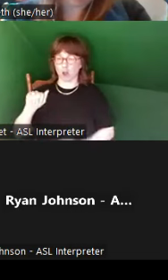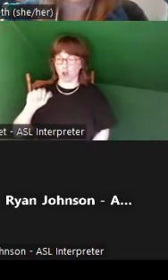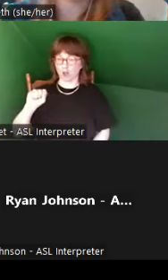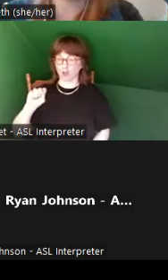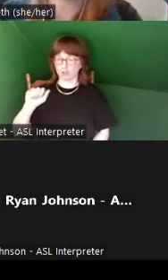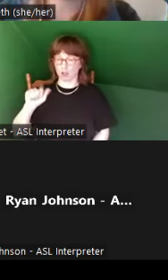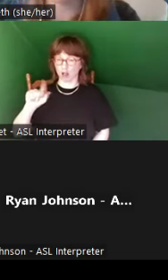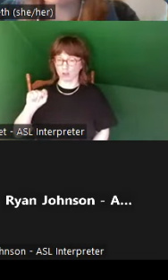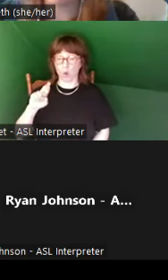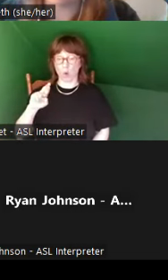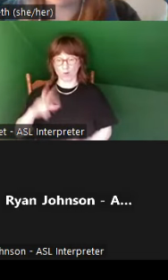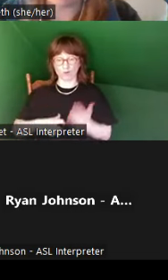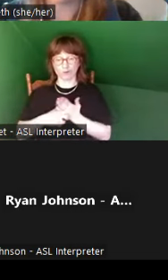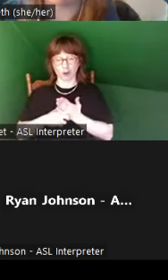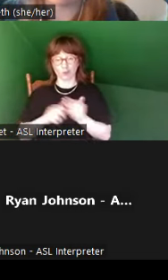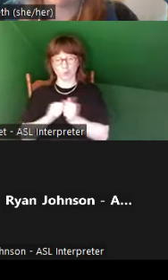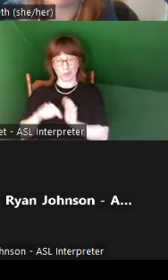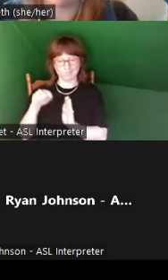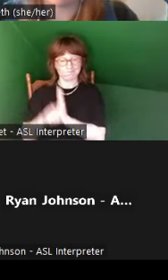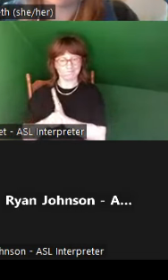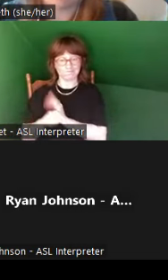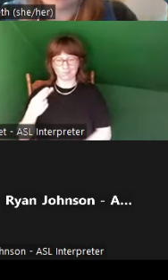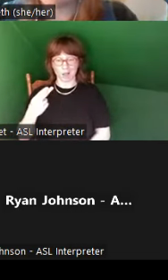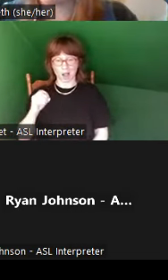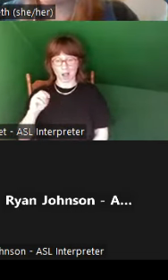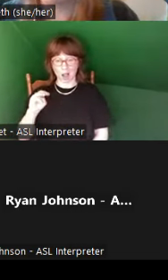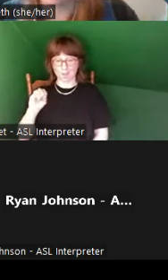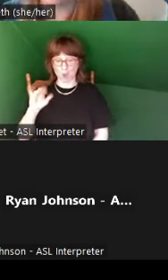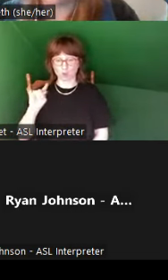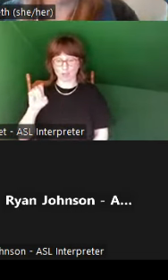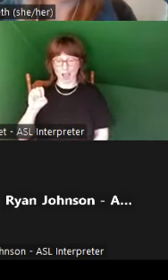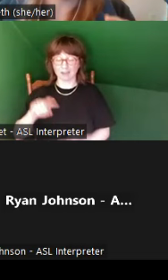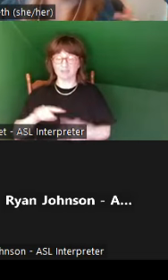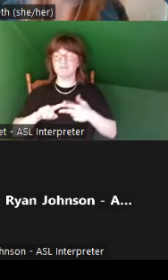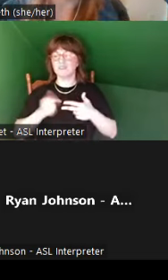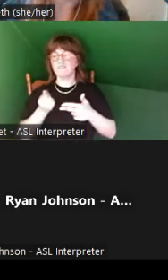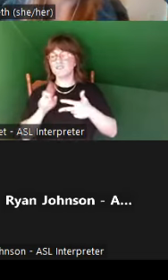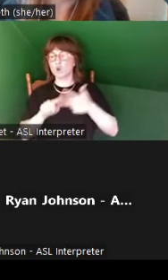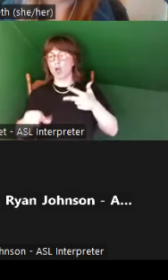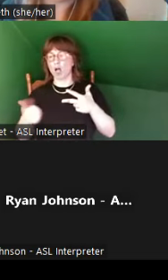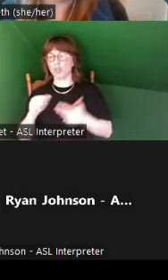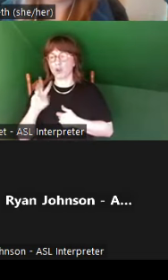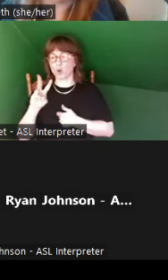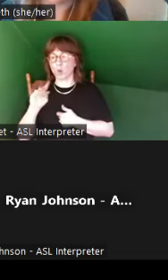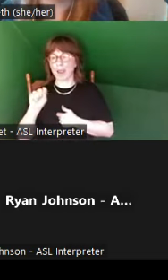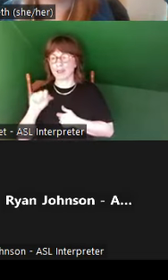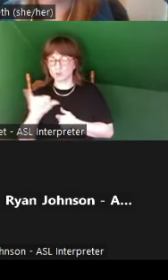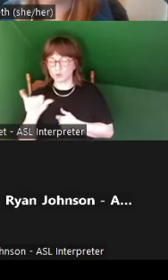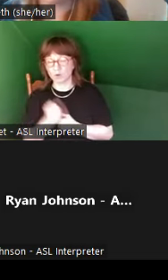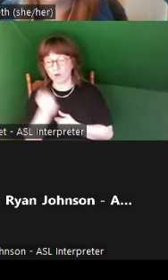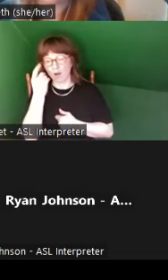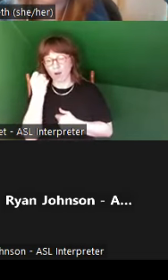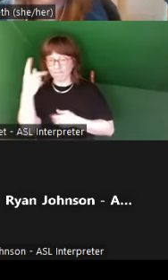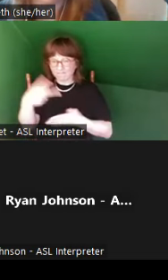to talk about today. But there are a couple of other ways that victim survivors are criminalized. They can be charged with failure to protect